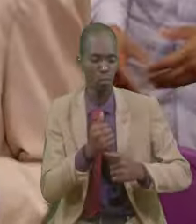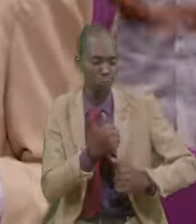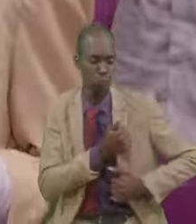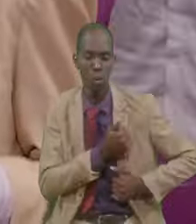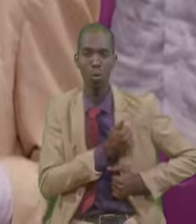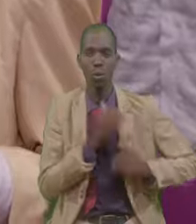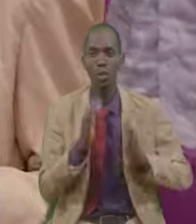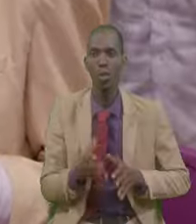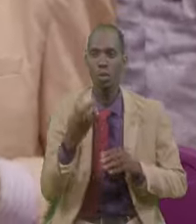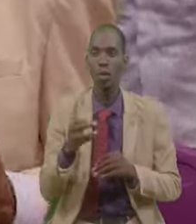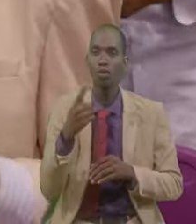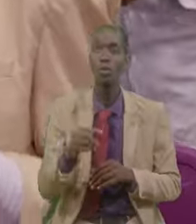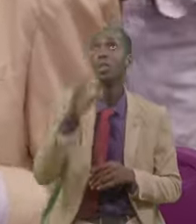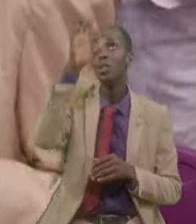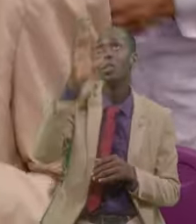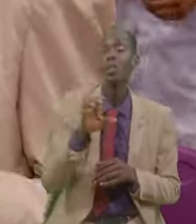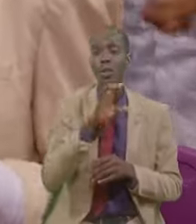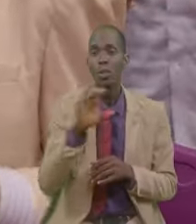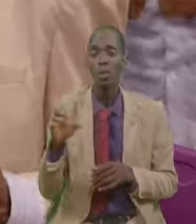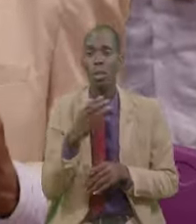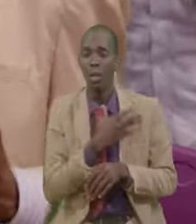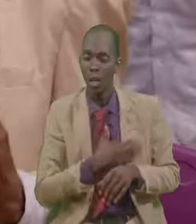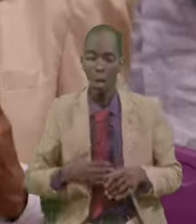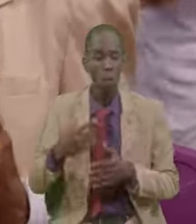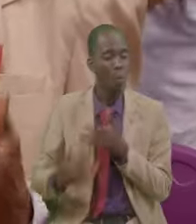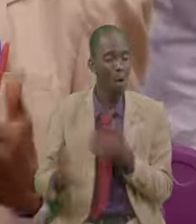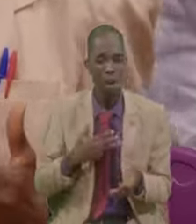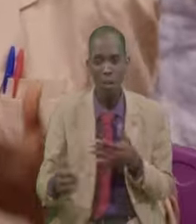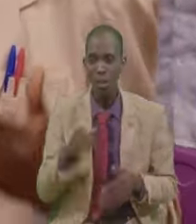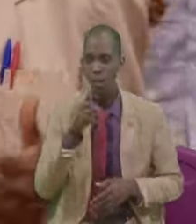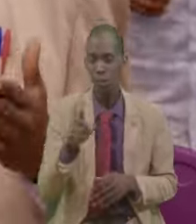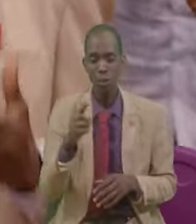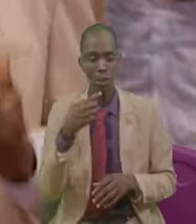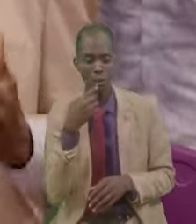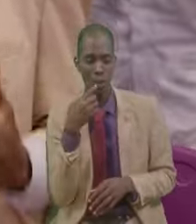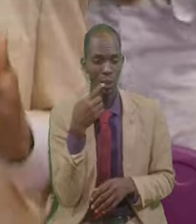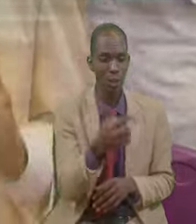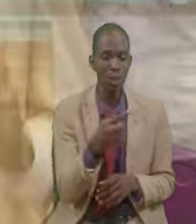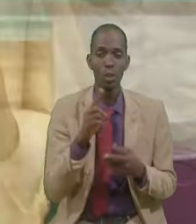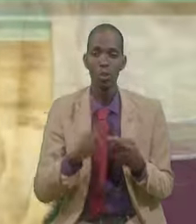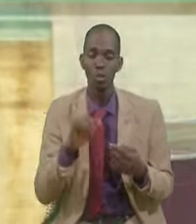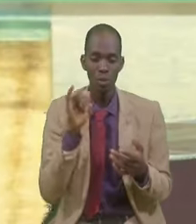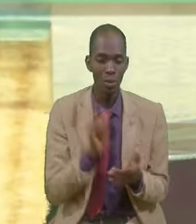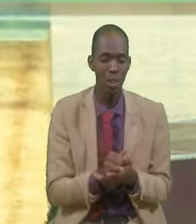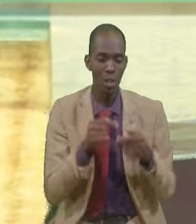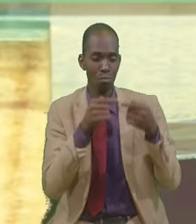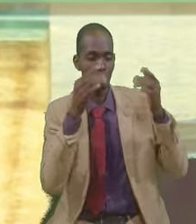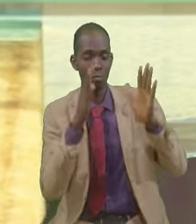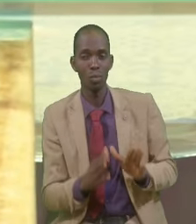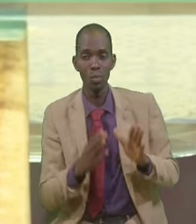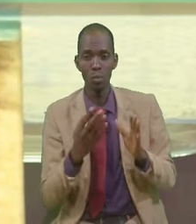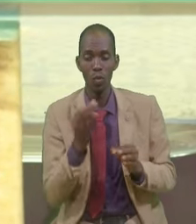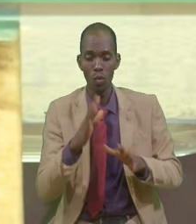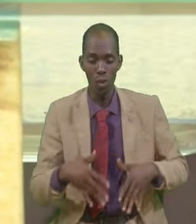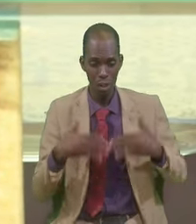the cross. And whatever you say to those adversaries tonight,